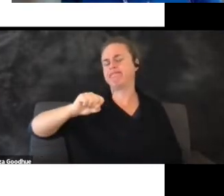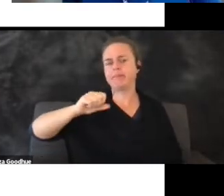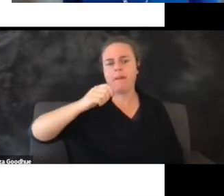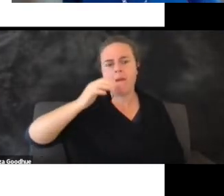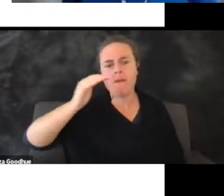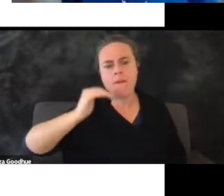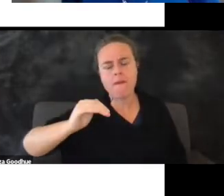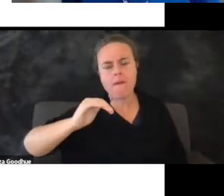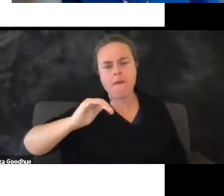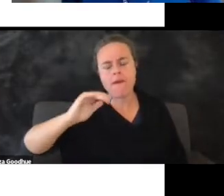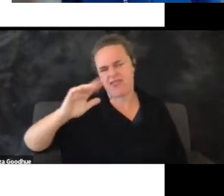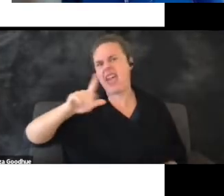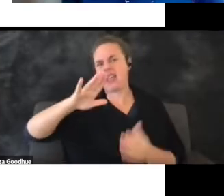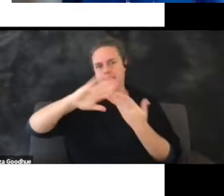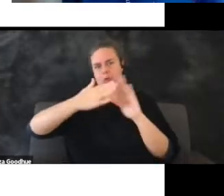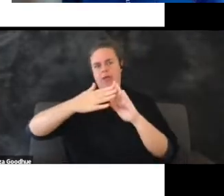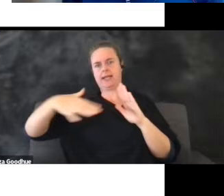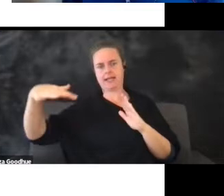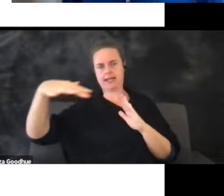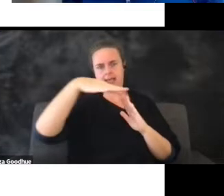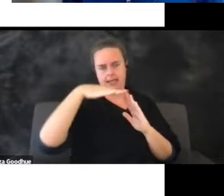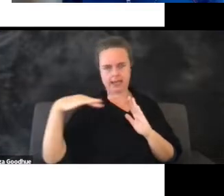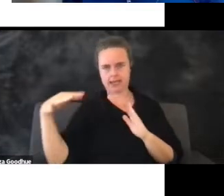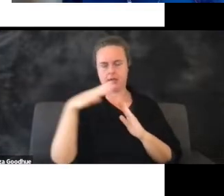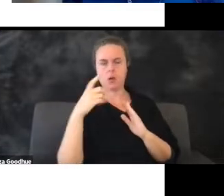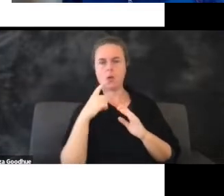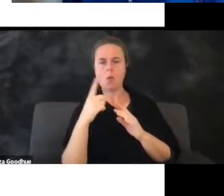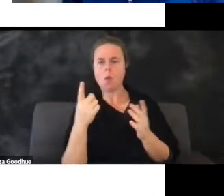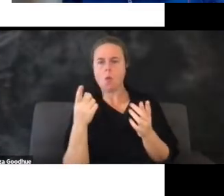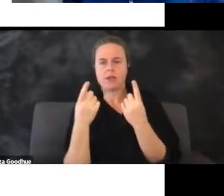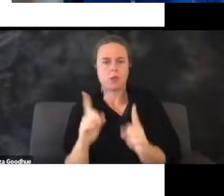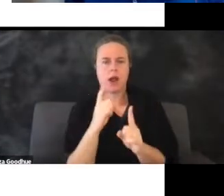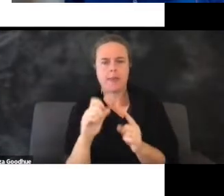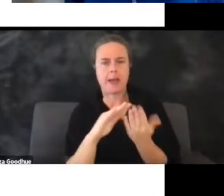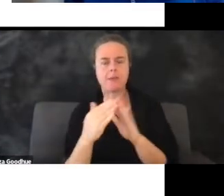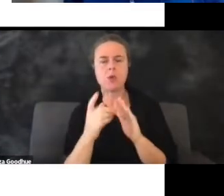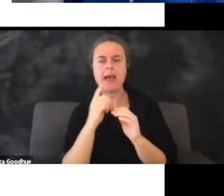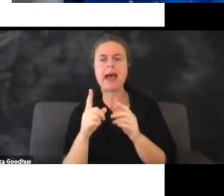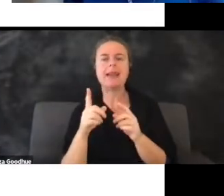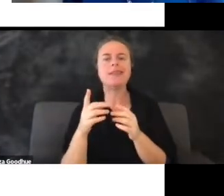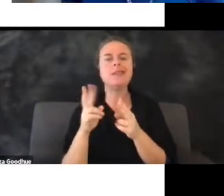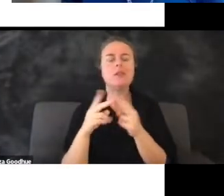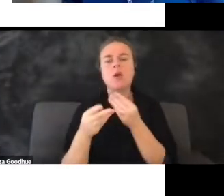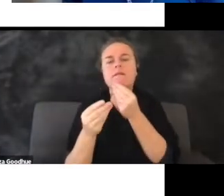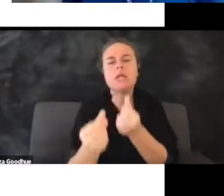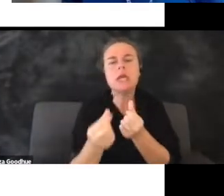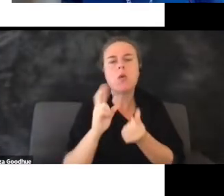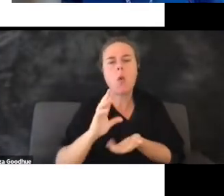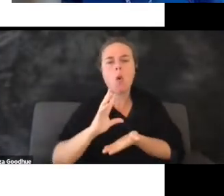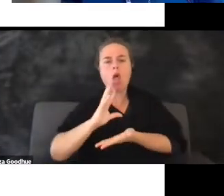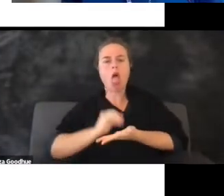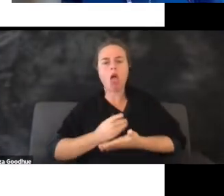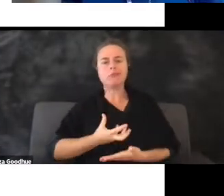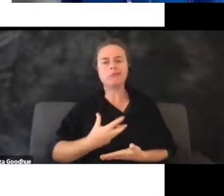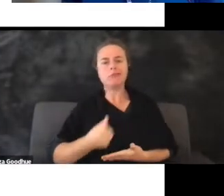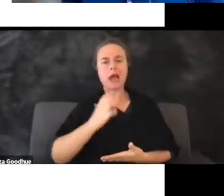conditions in that community that either nourish or deplete our internal conditions. So really, as we kind of